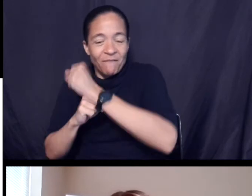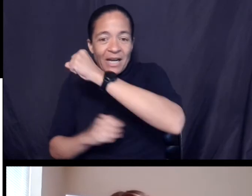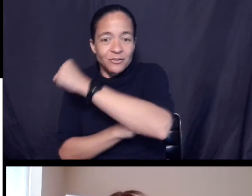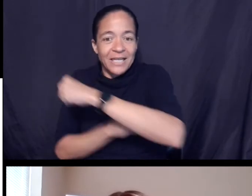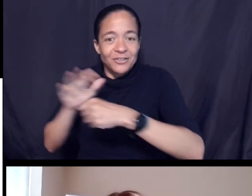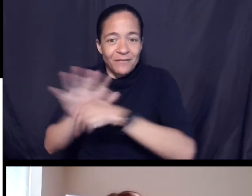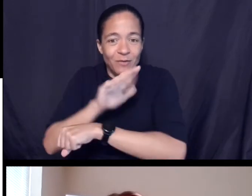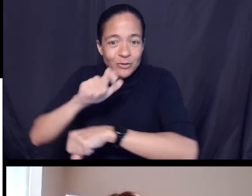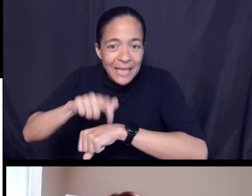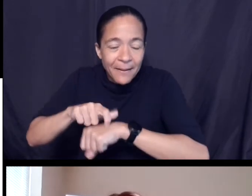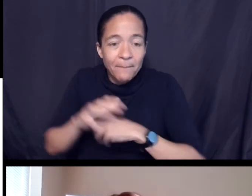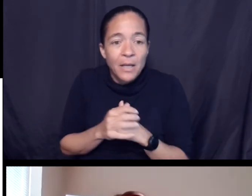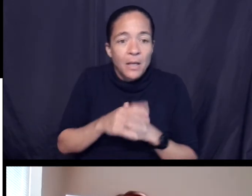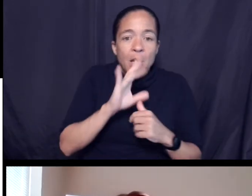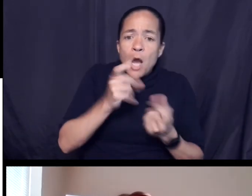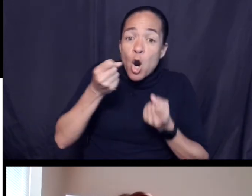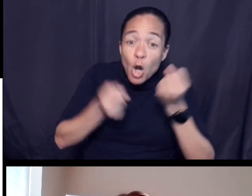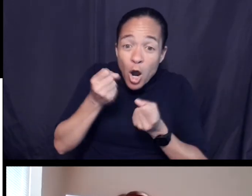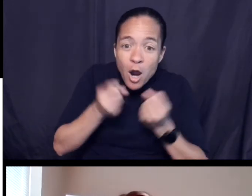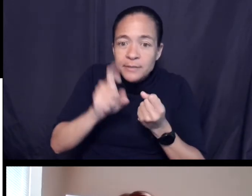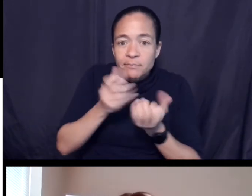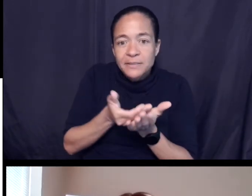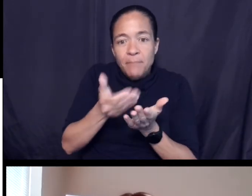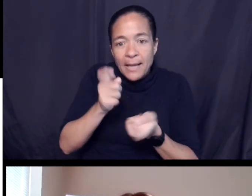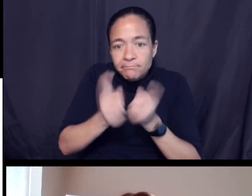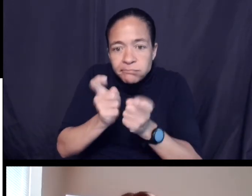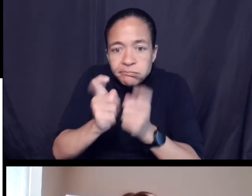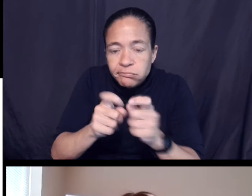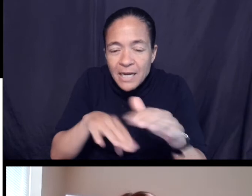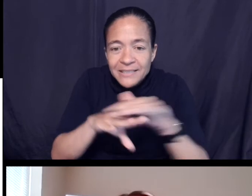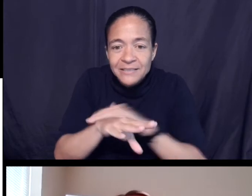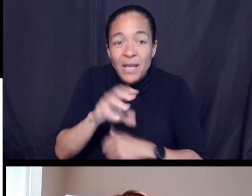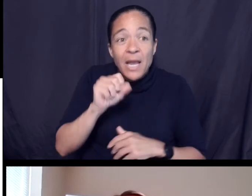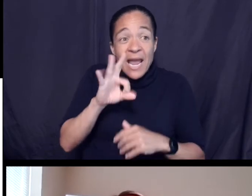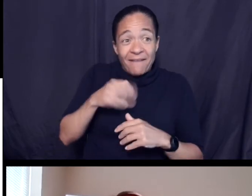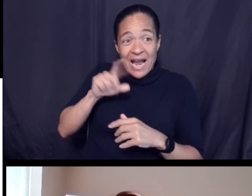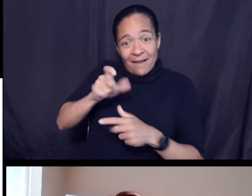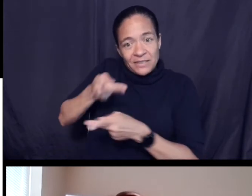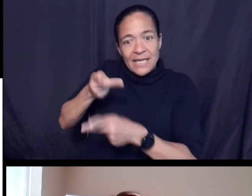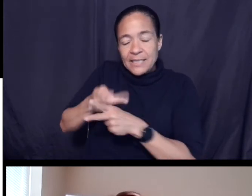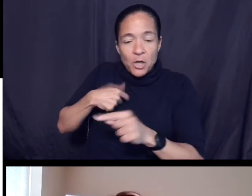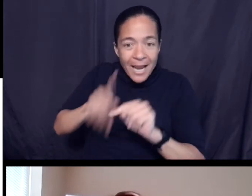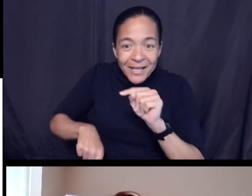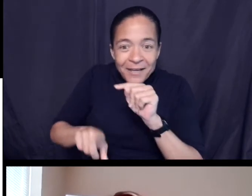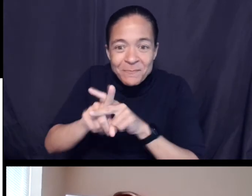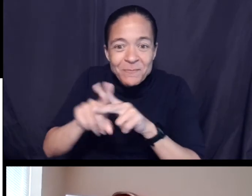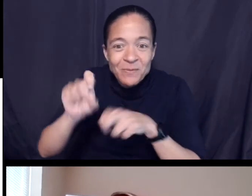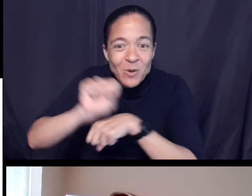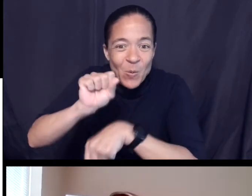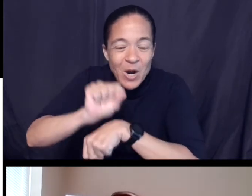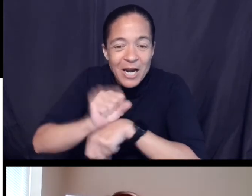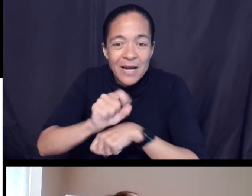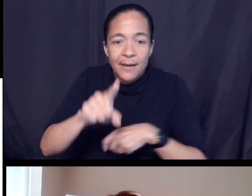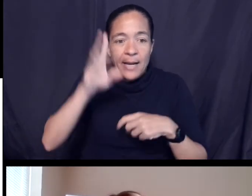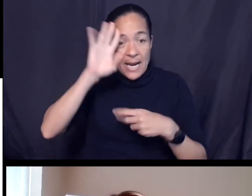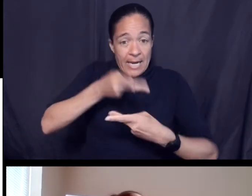So, buying accessible cars, all the time spent away from work, caregiving, and then just thinking about caregiving.